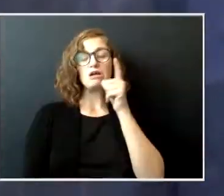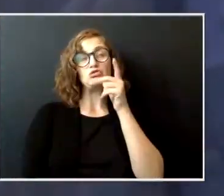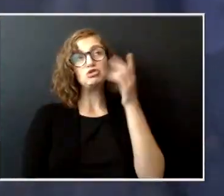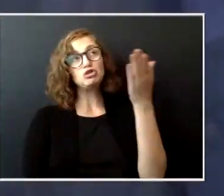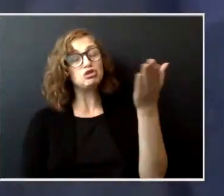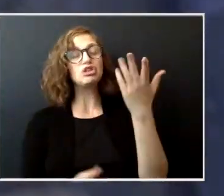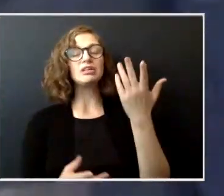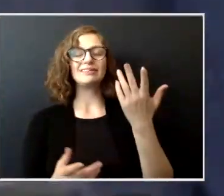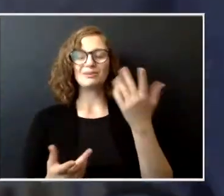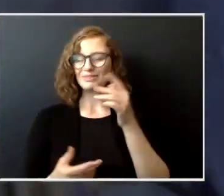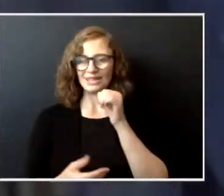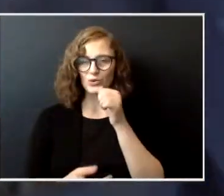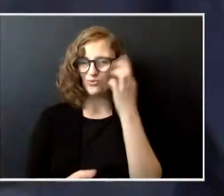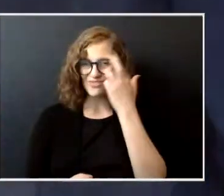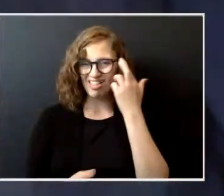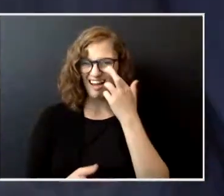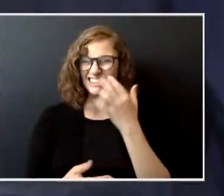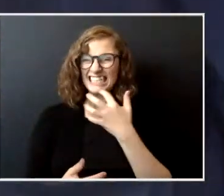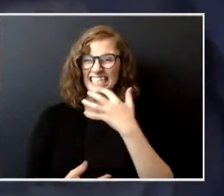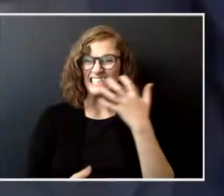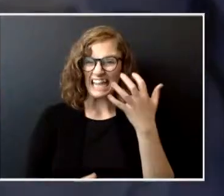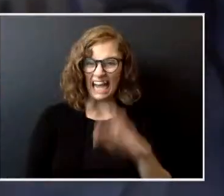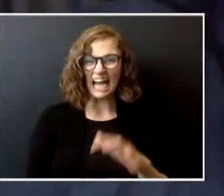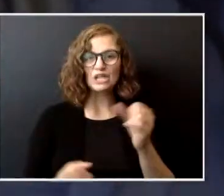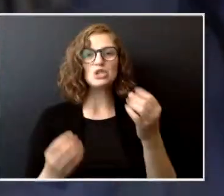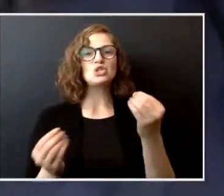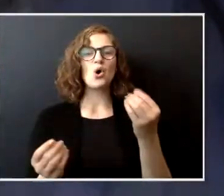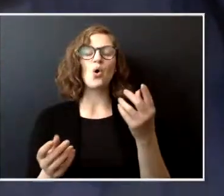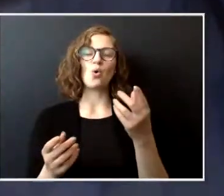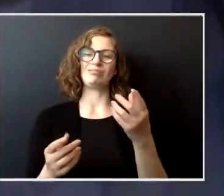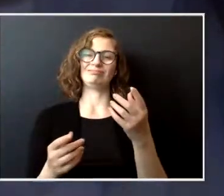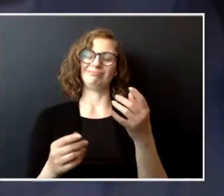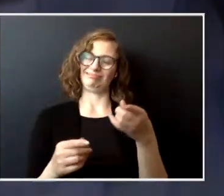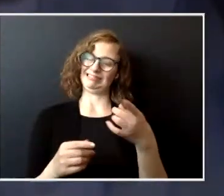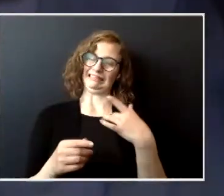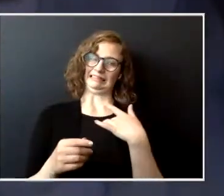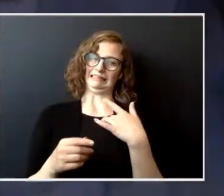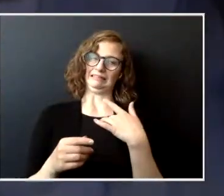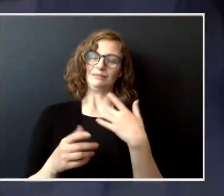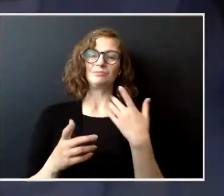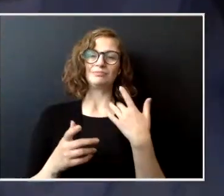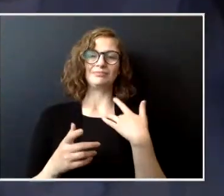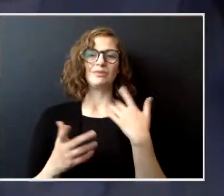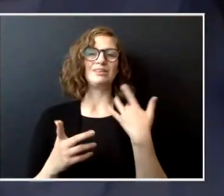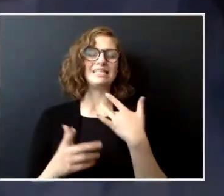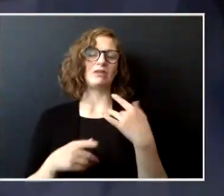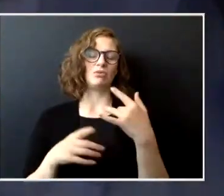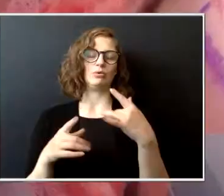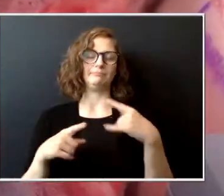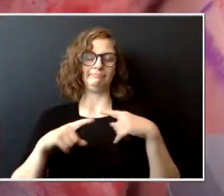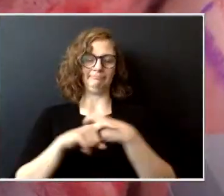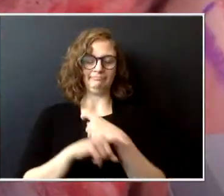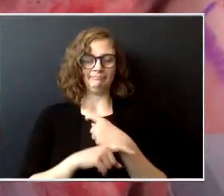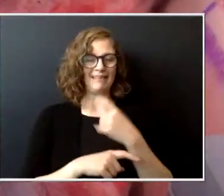dealing with both the hot liquid but also the hot noodles, and that tends to lead to a deeper burn. So one thing we see